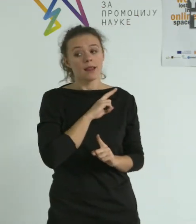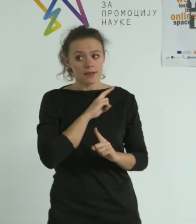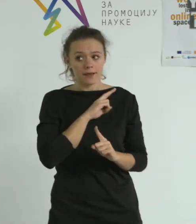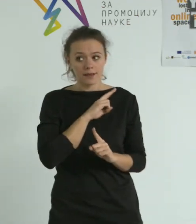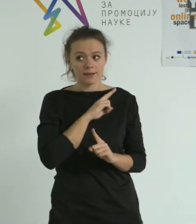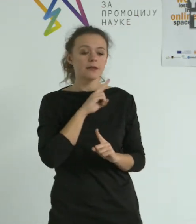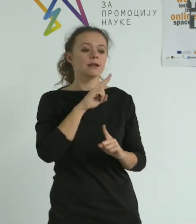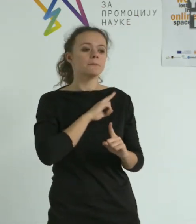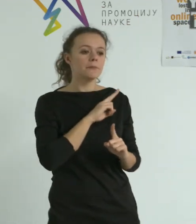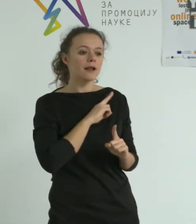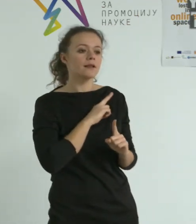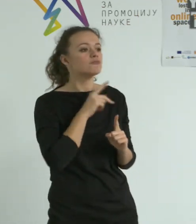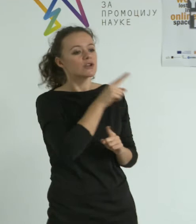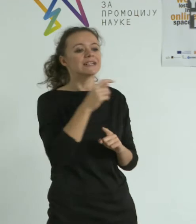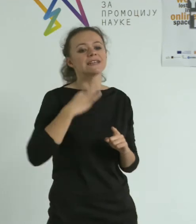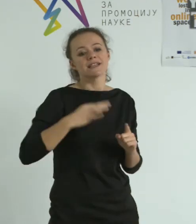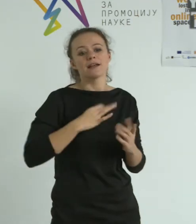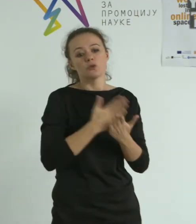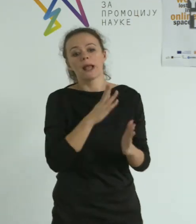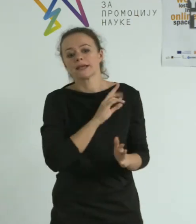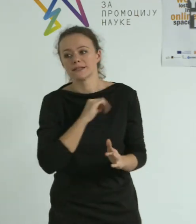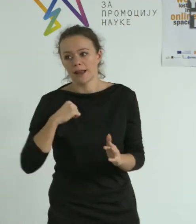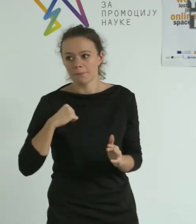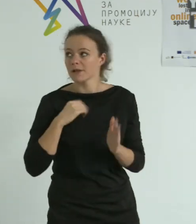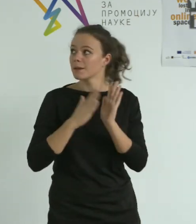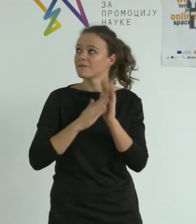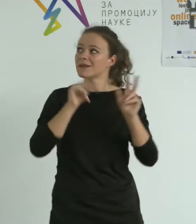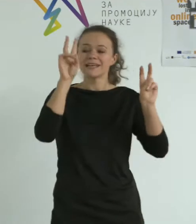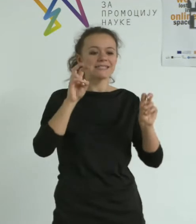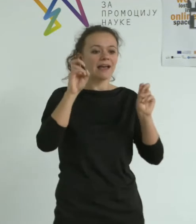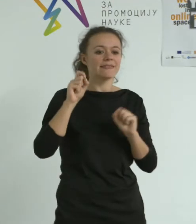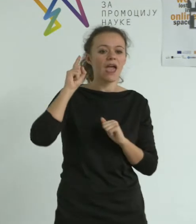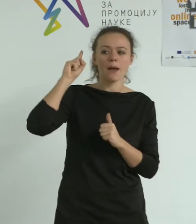the assignments were interesting. For example, in the topic